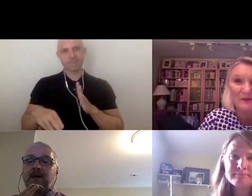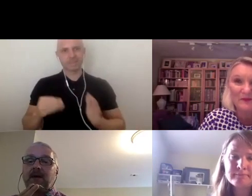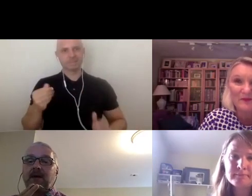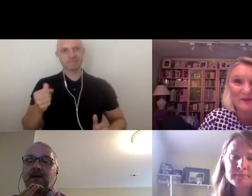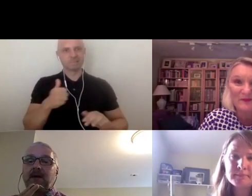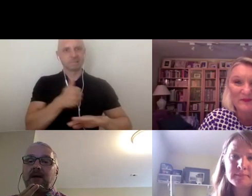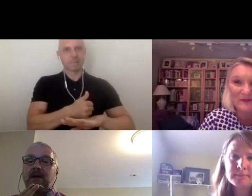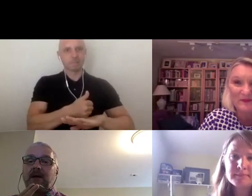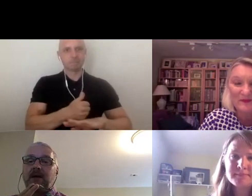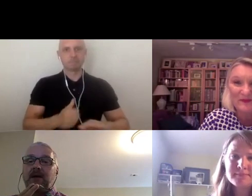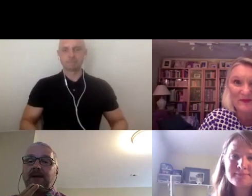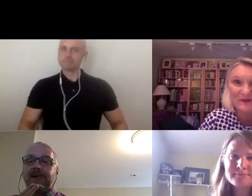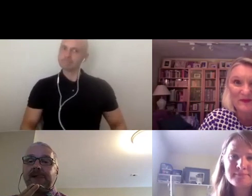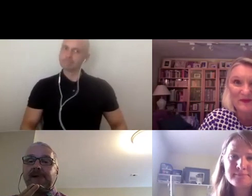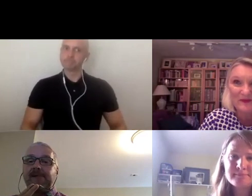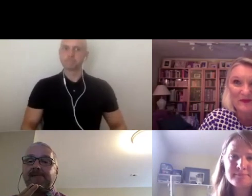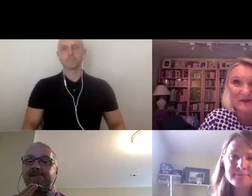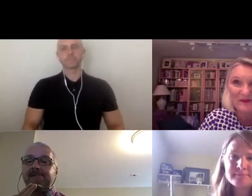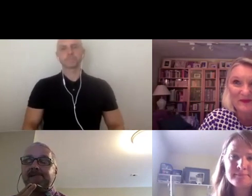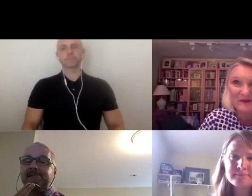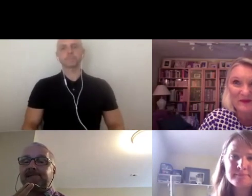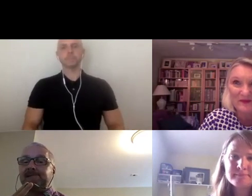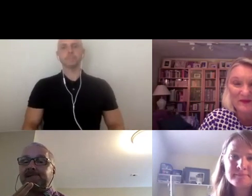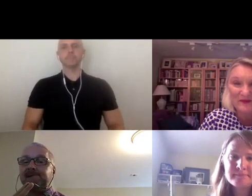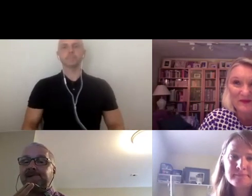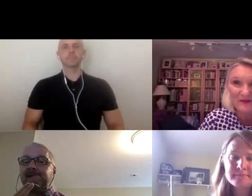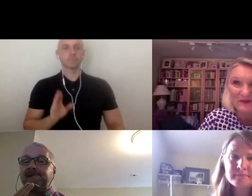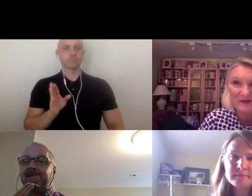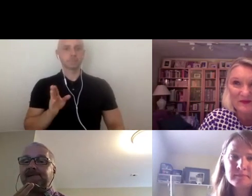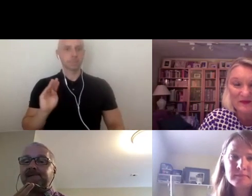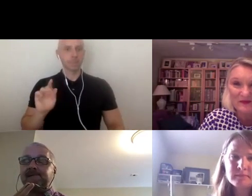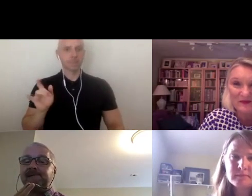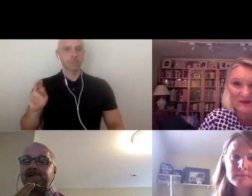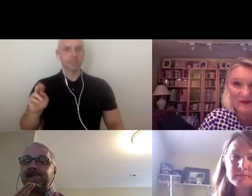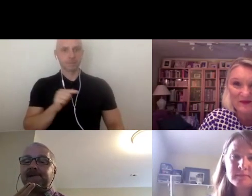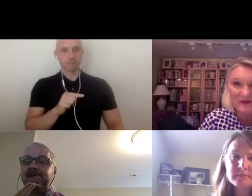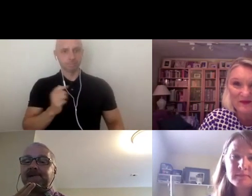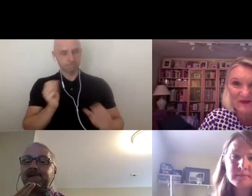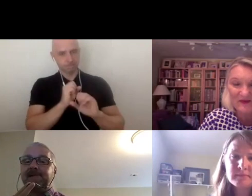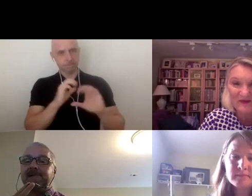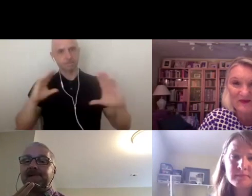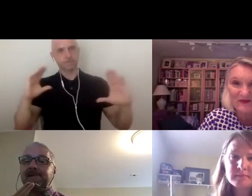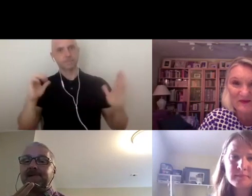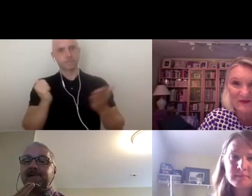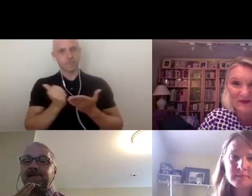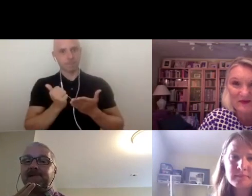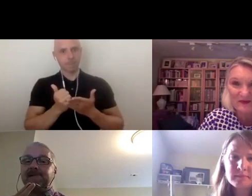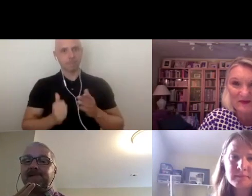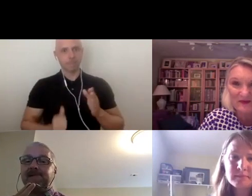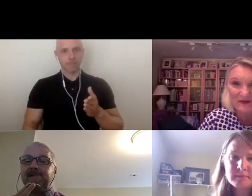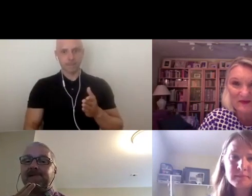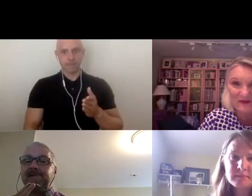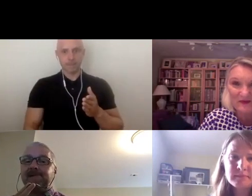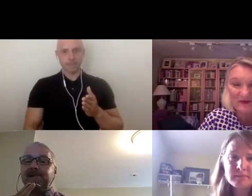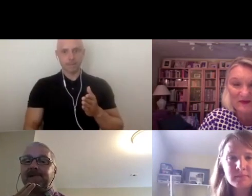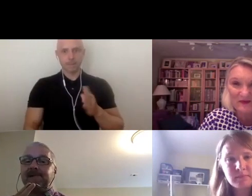Is that enough? Did you get some sense of help there, Charles? Yes, thank you very much.